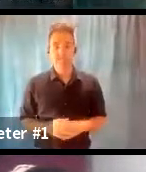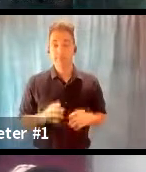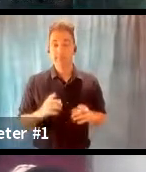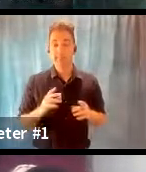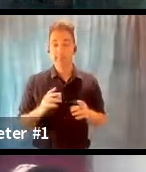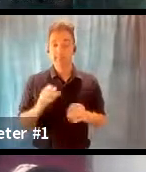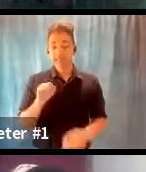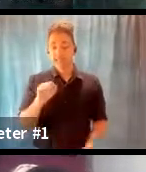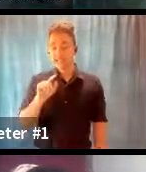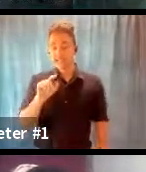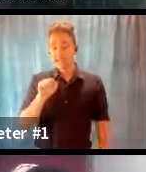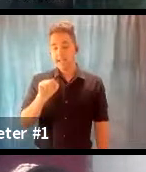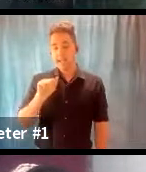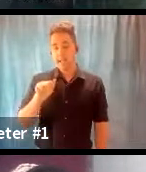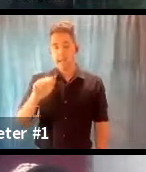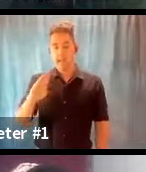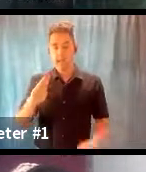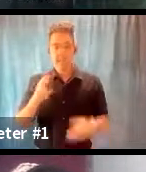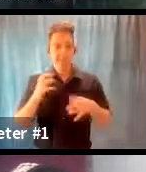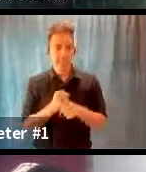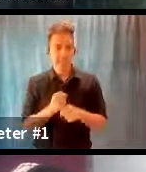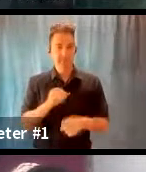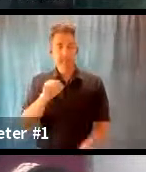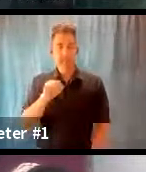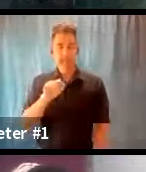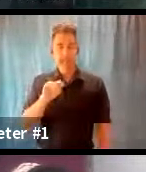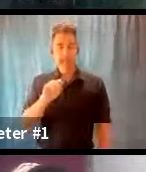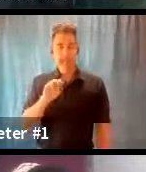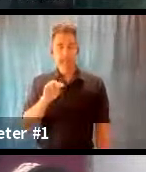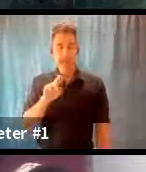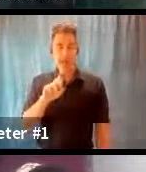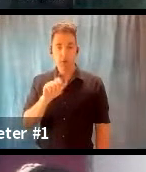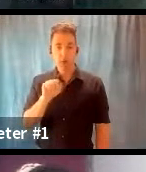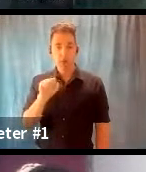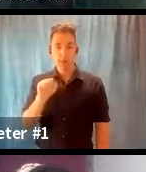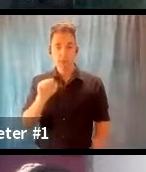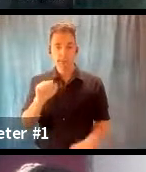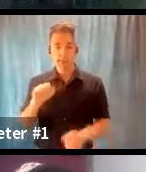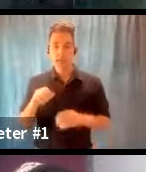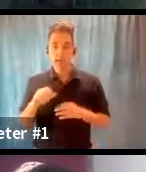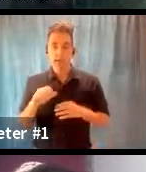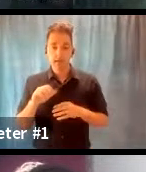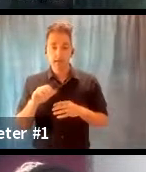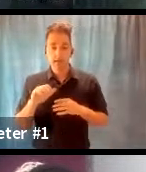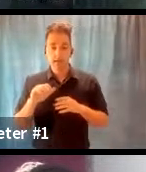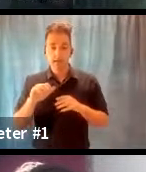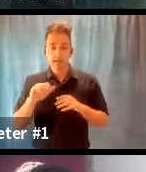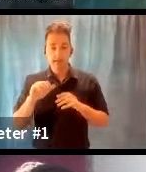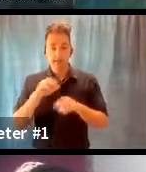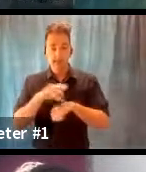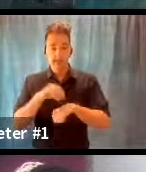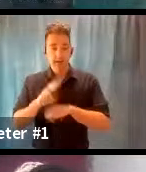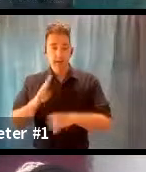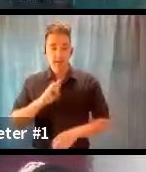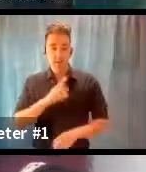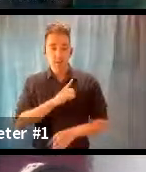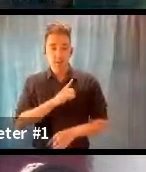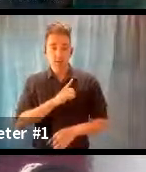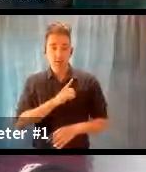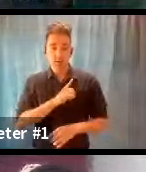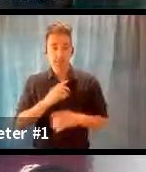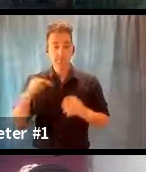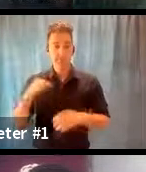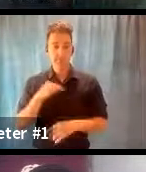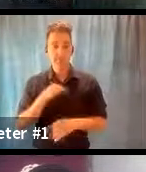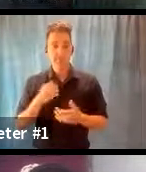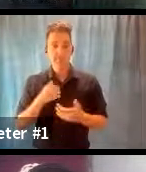or SAB members, helping guide our city through this pivotal moment, and for the energy and insight which they brought to